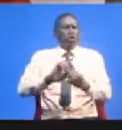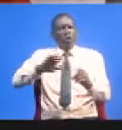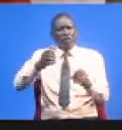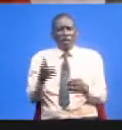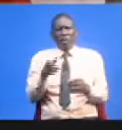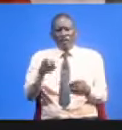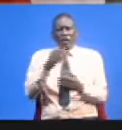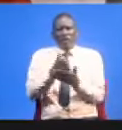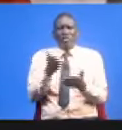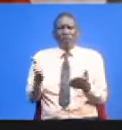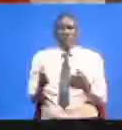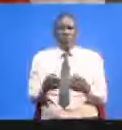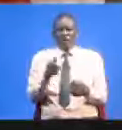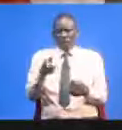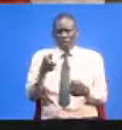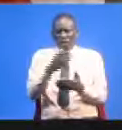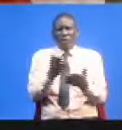other.